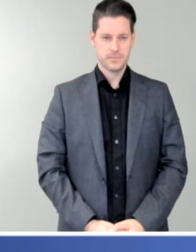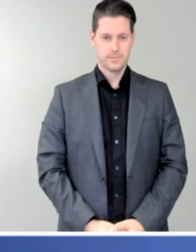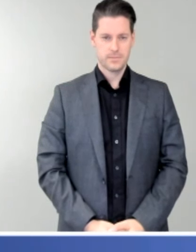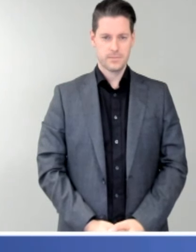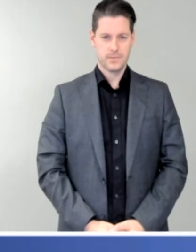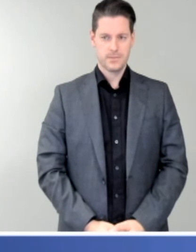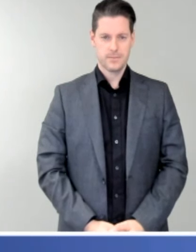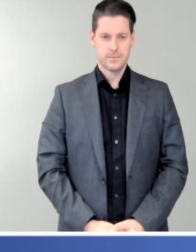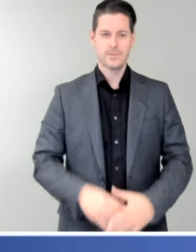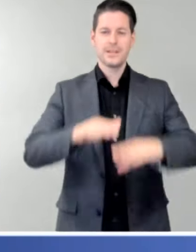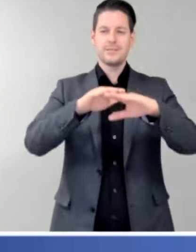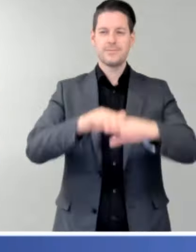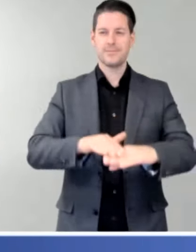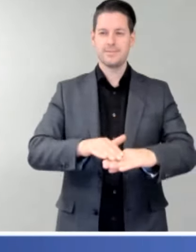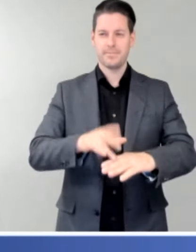Please be seated.